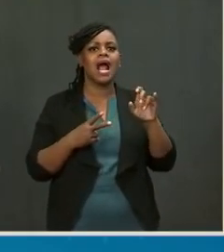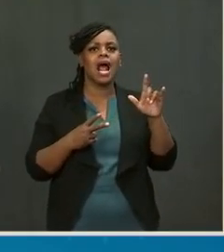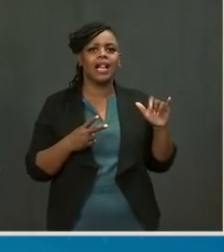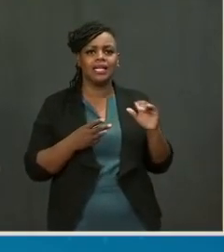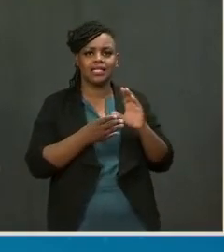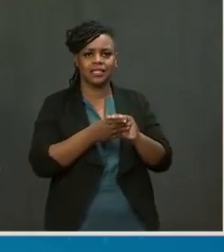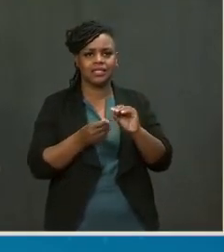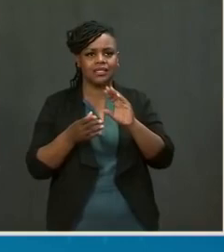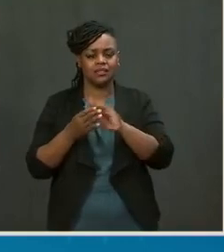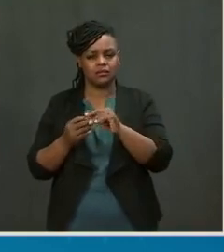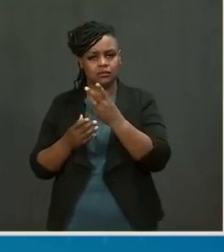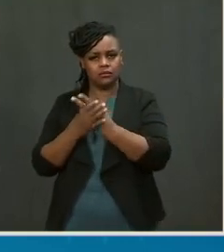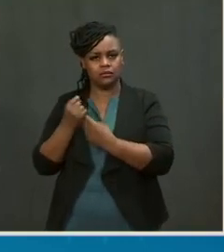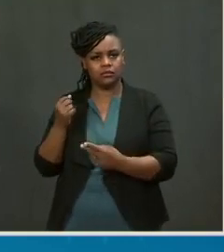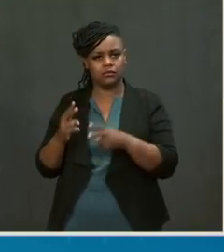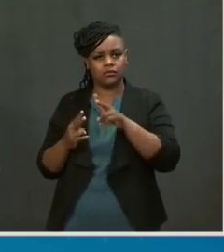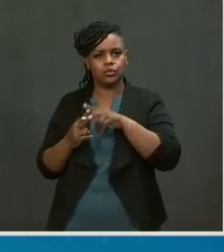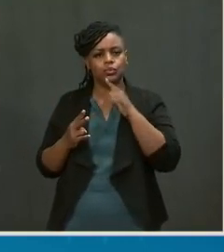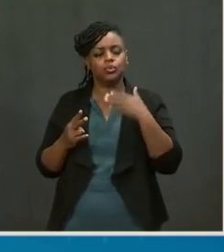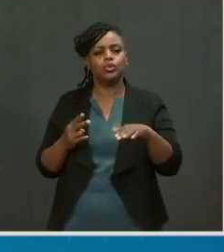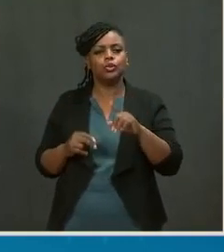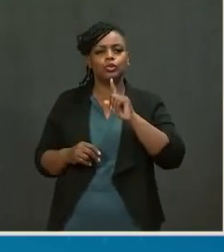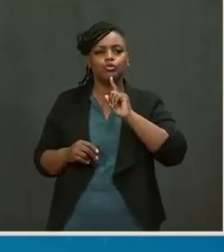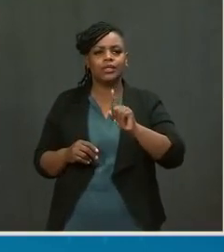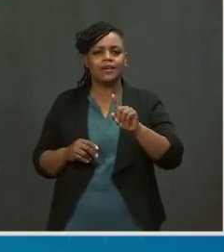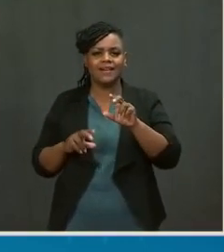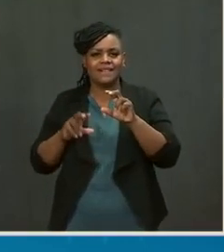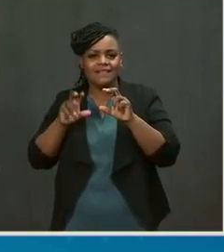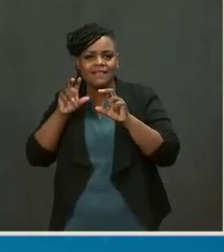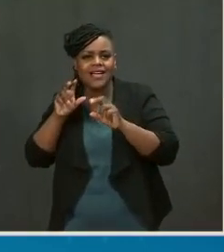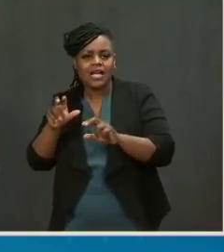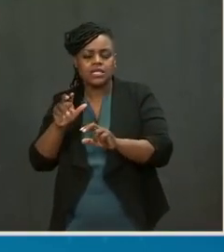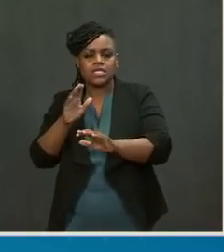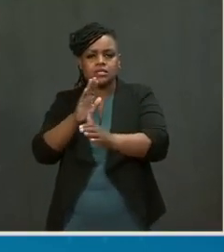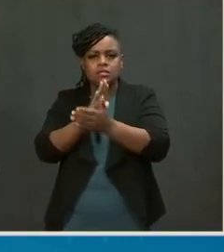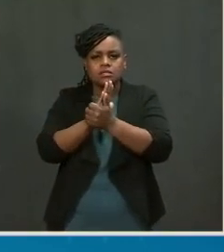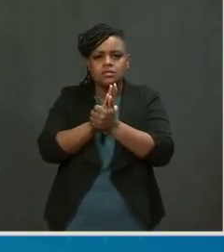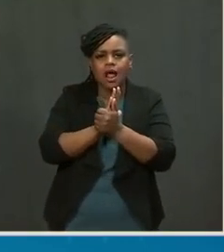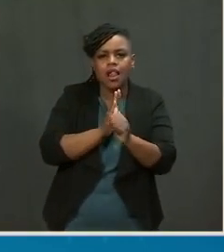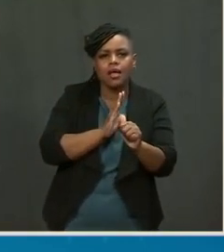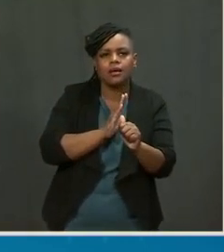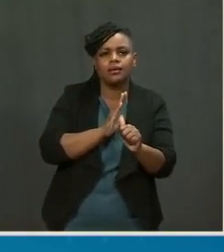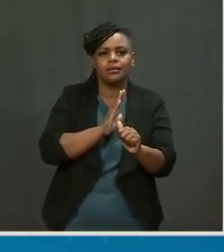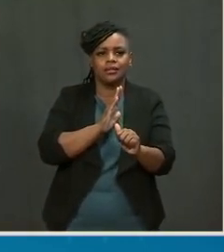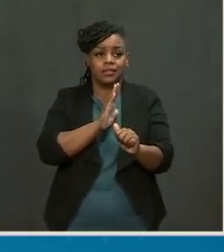of investing in the skill and the talent and the ambition